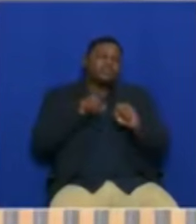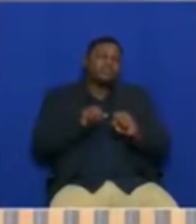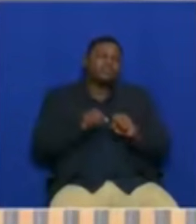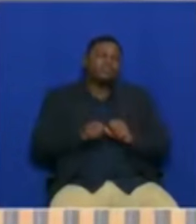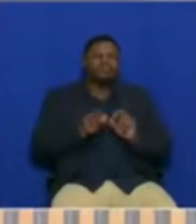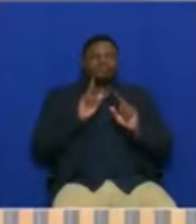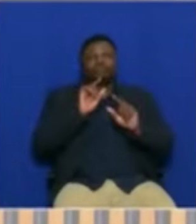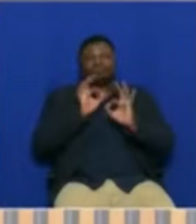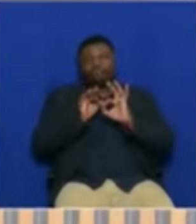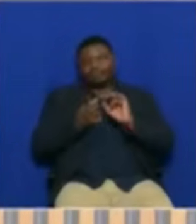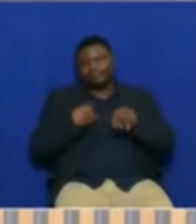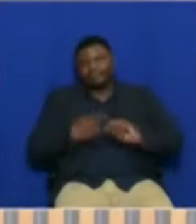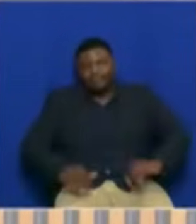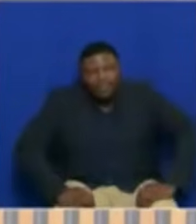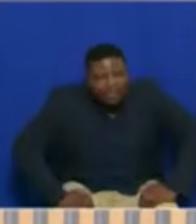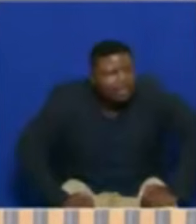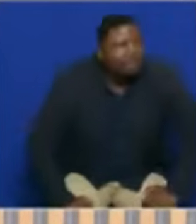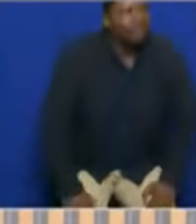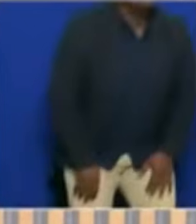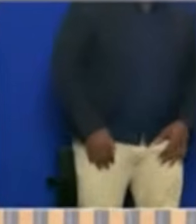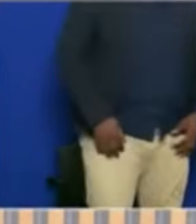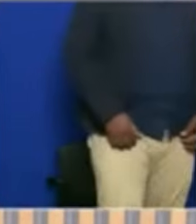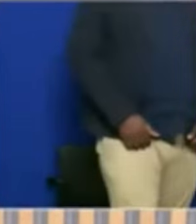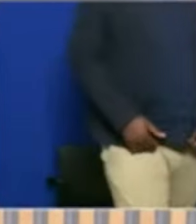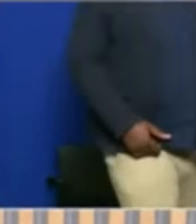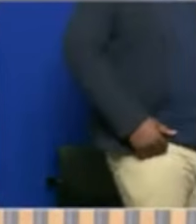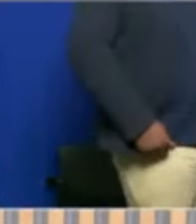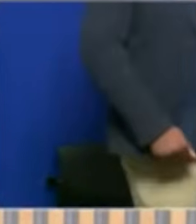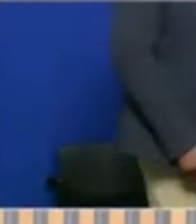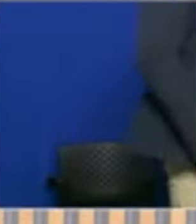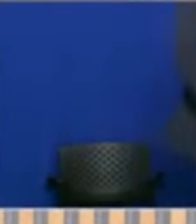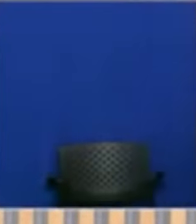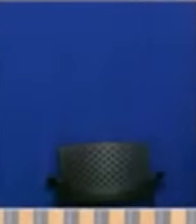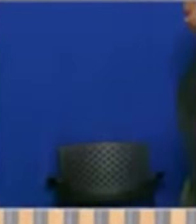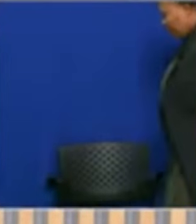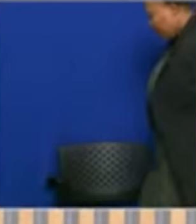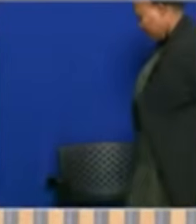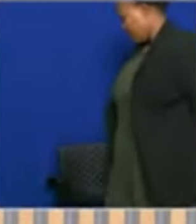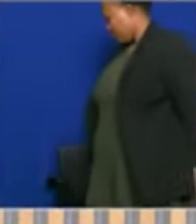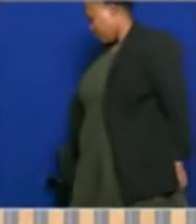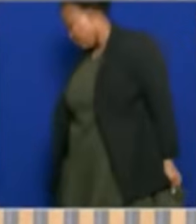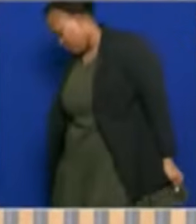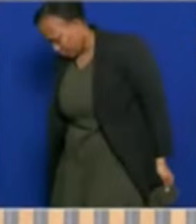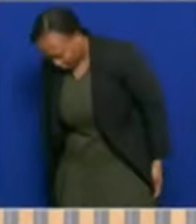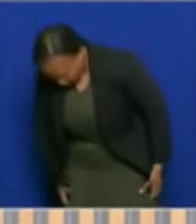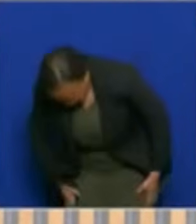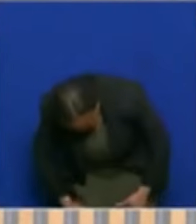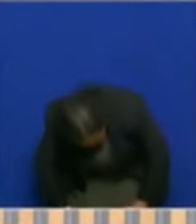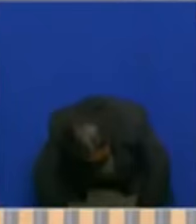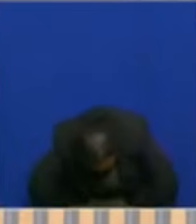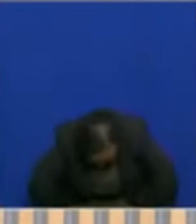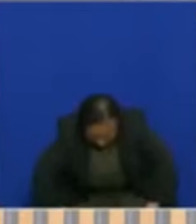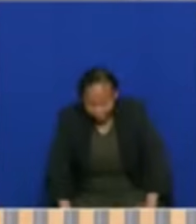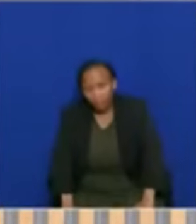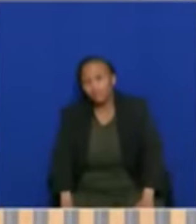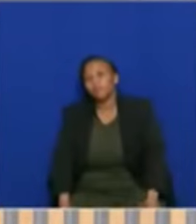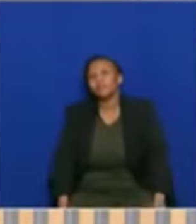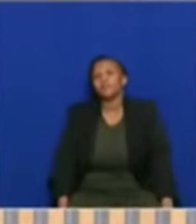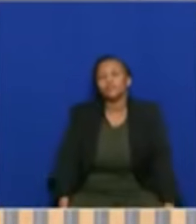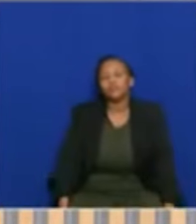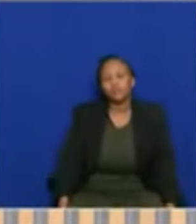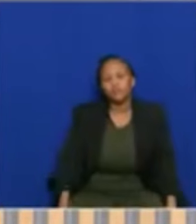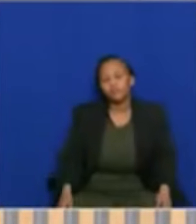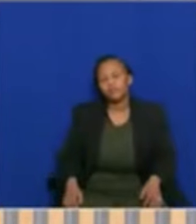to say, to express how IDEC does things, is to say that as a matter of course, we apply